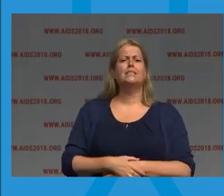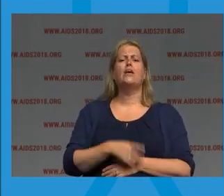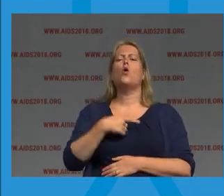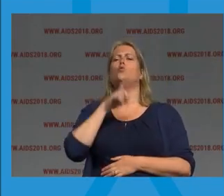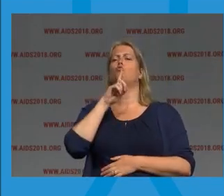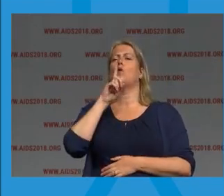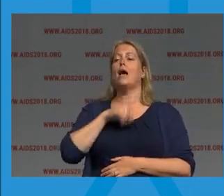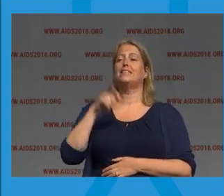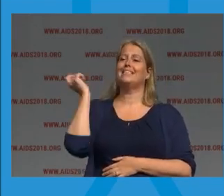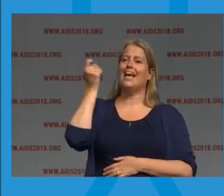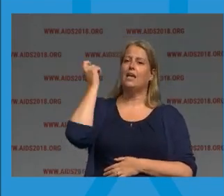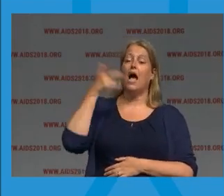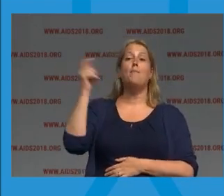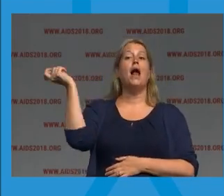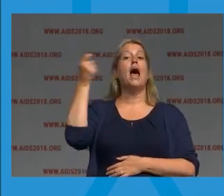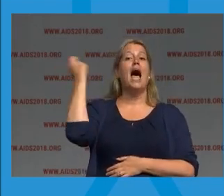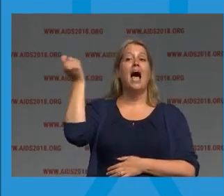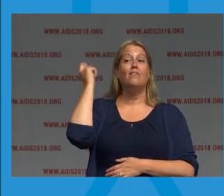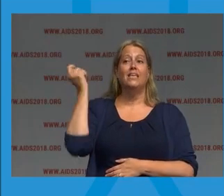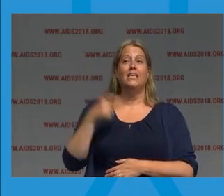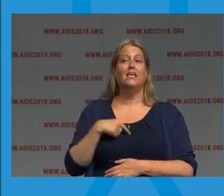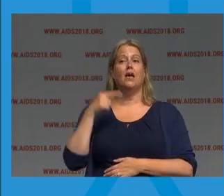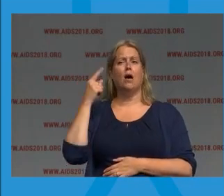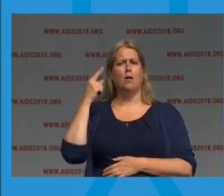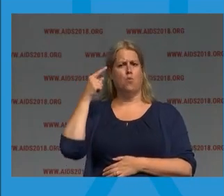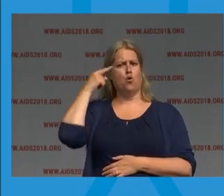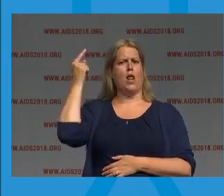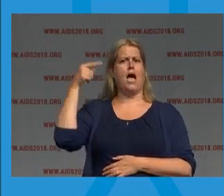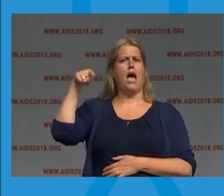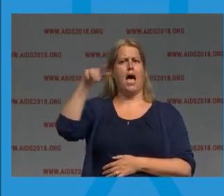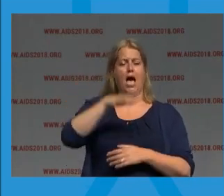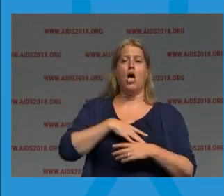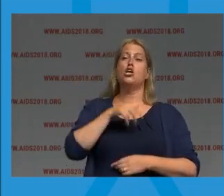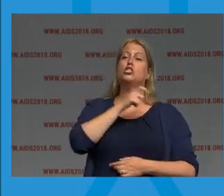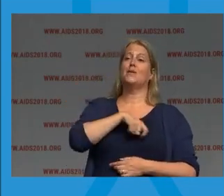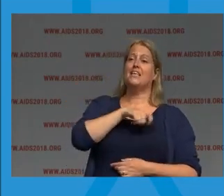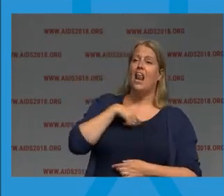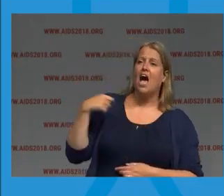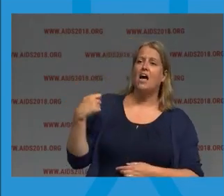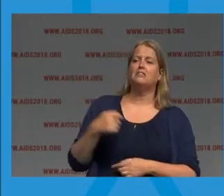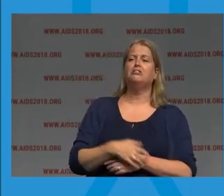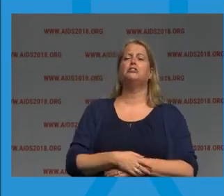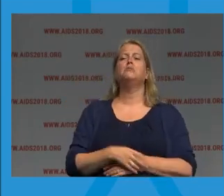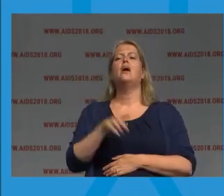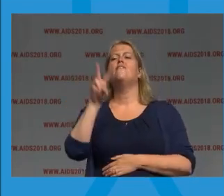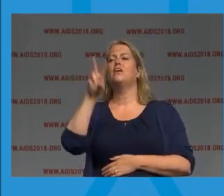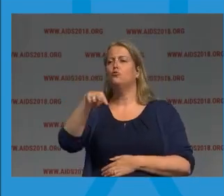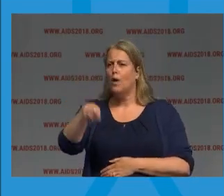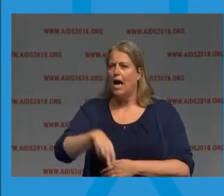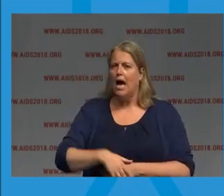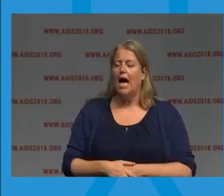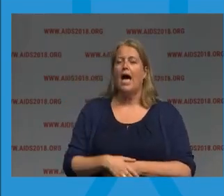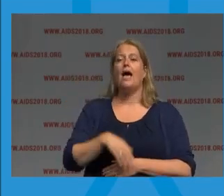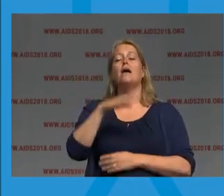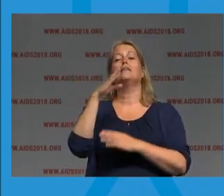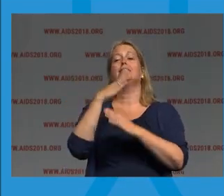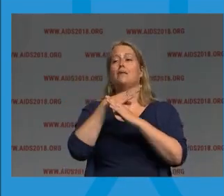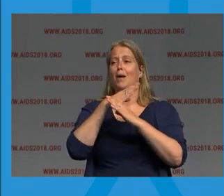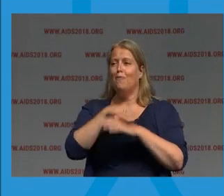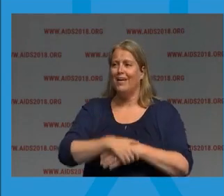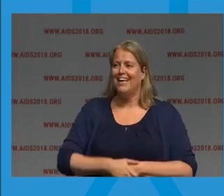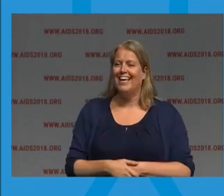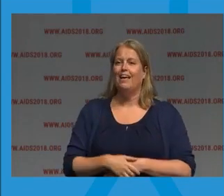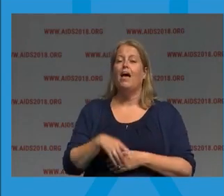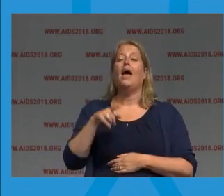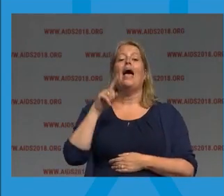Kenya, Malawi, Mongolia, Switzerland, Tajikistan, Venezuela, Zimbabwe,